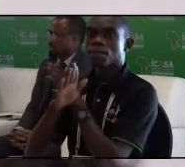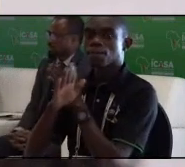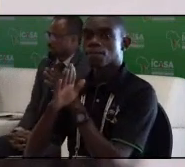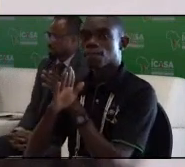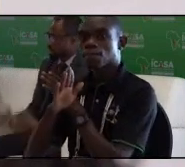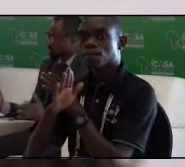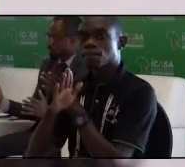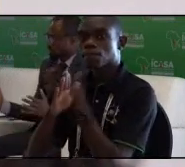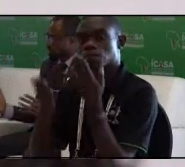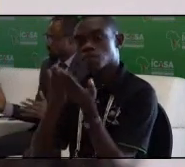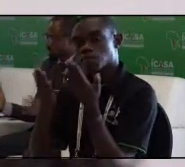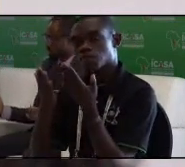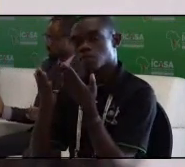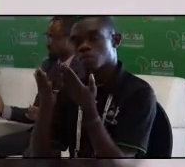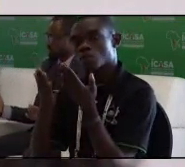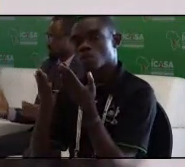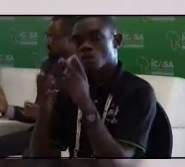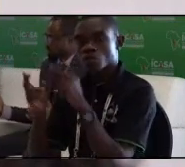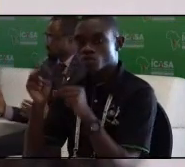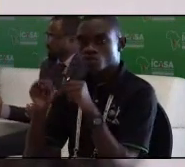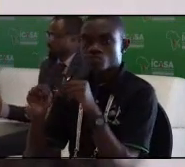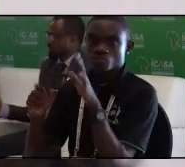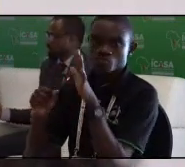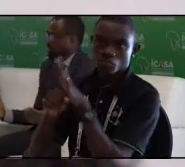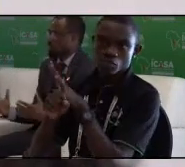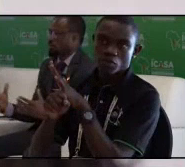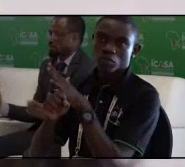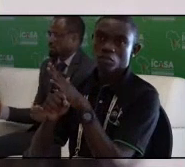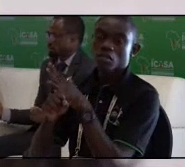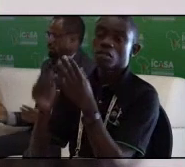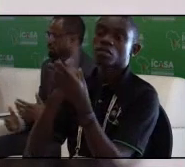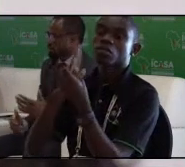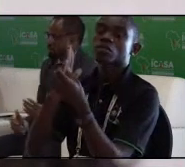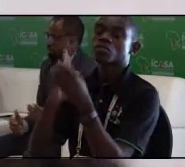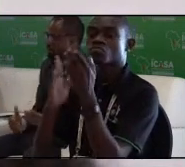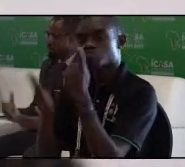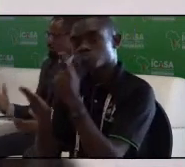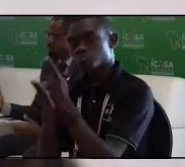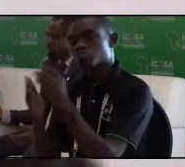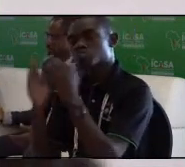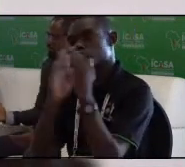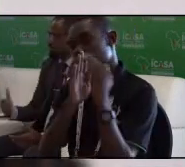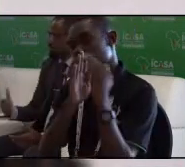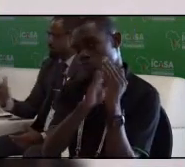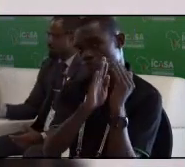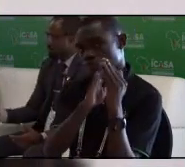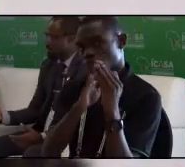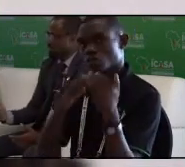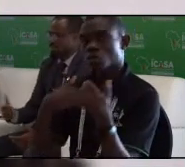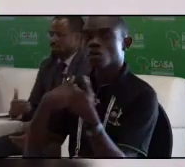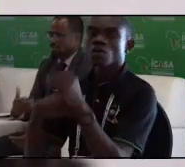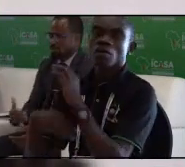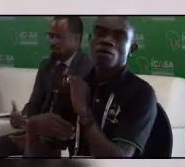to the rollout, we carry out proper advocacies, carry out proper stakeholders, all the stakeholders from the community, private sector,